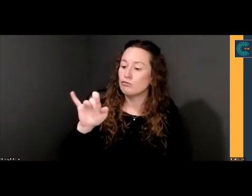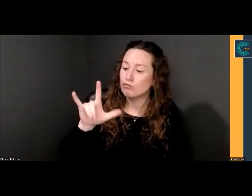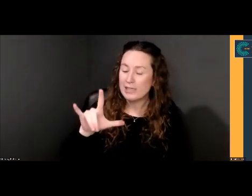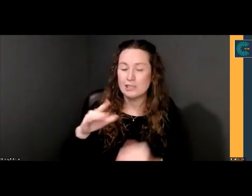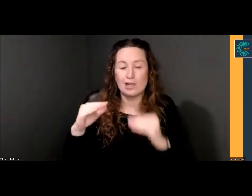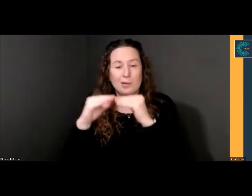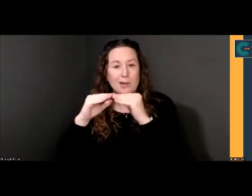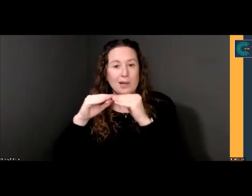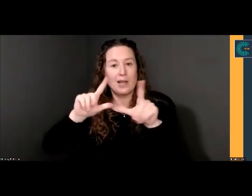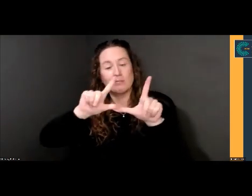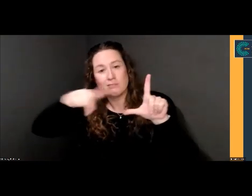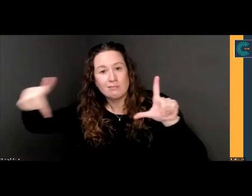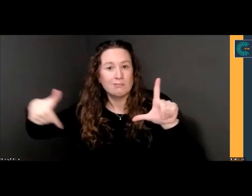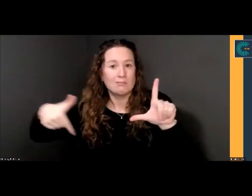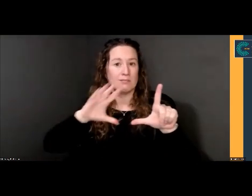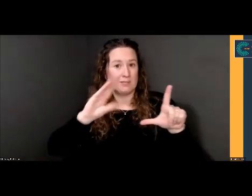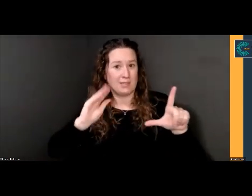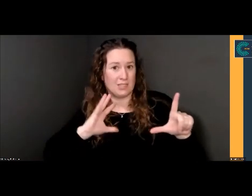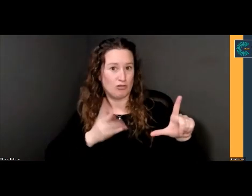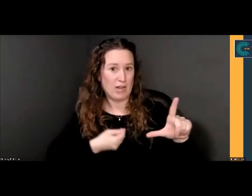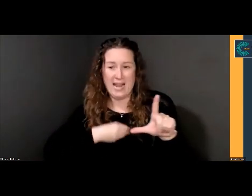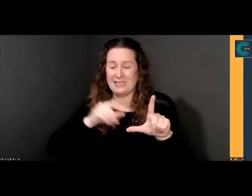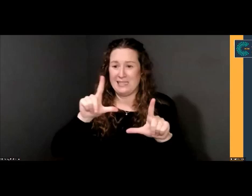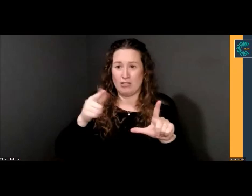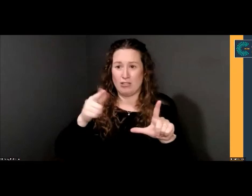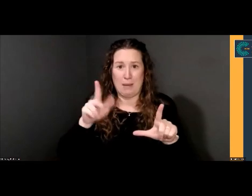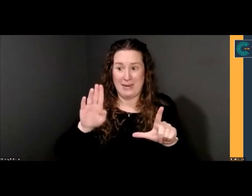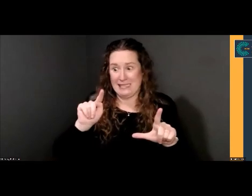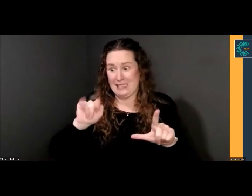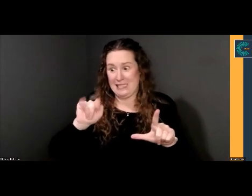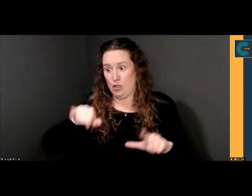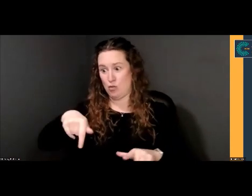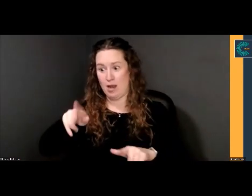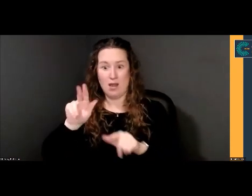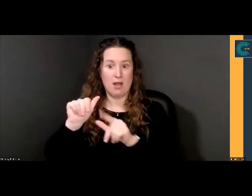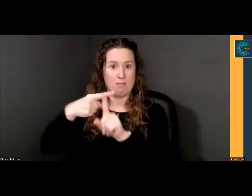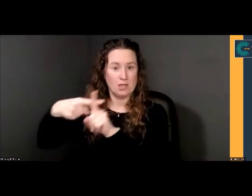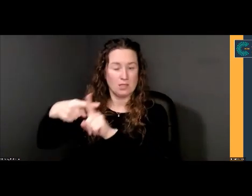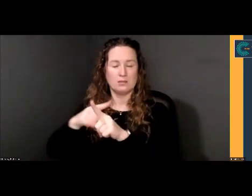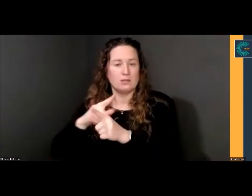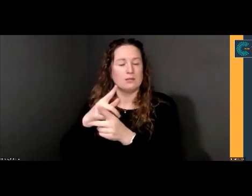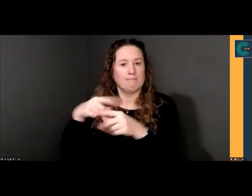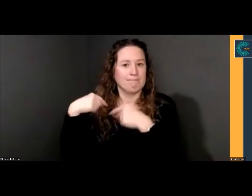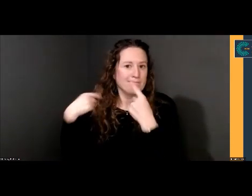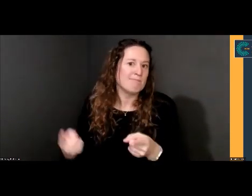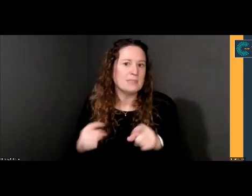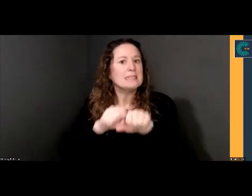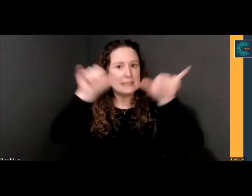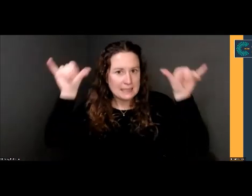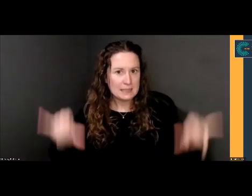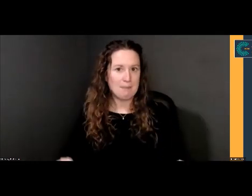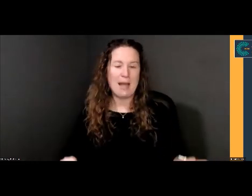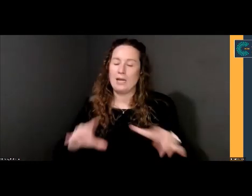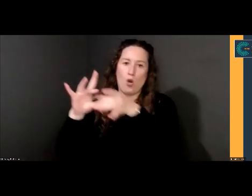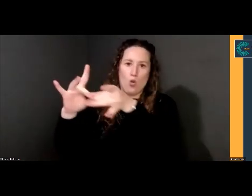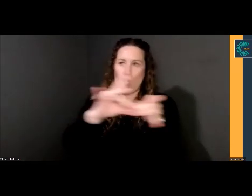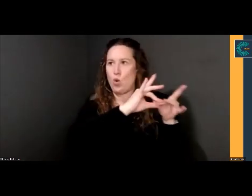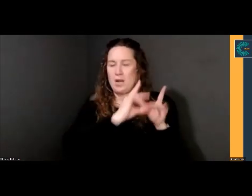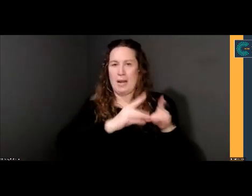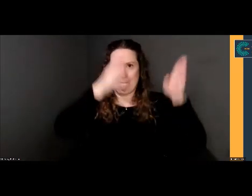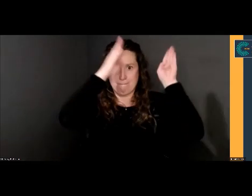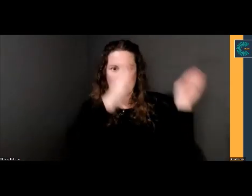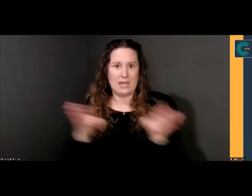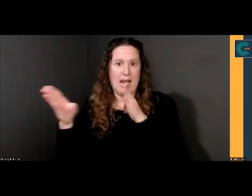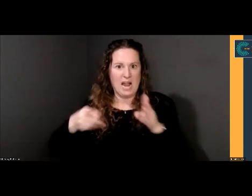plus and trans folks in the US is under a systematic, coordinated attack. This is what we mean